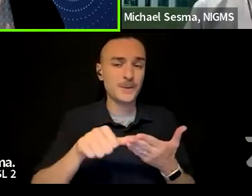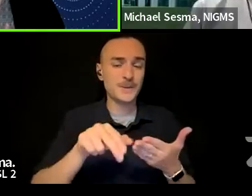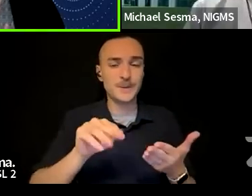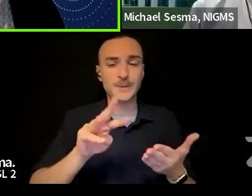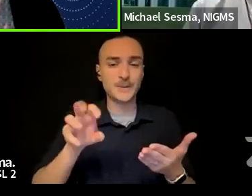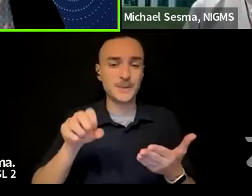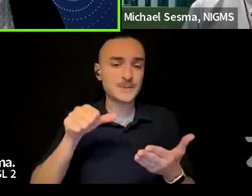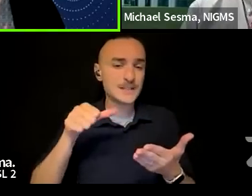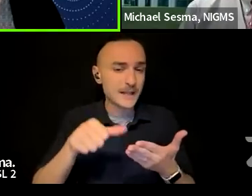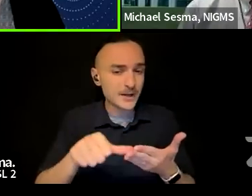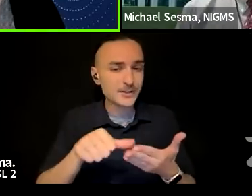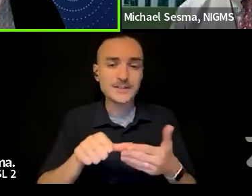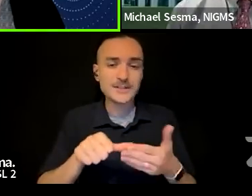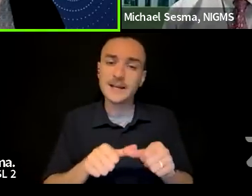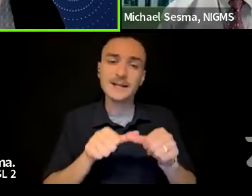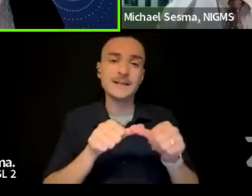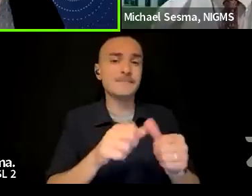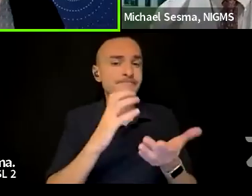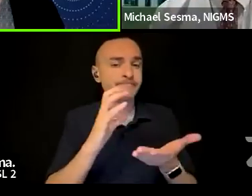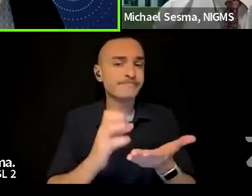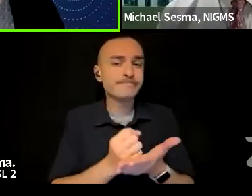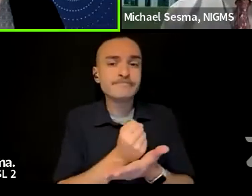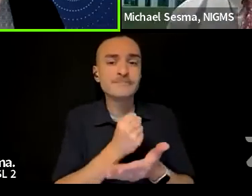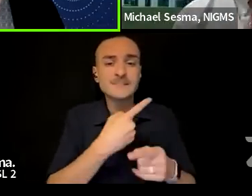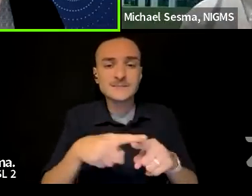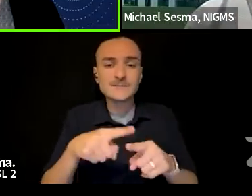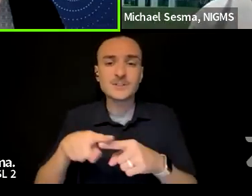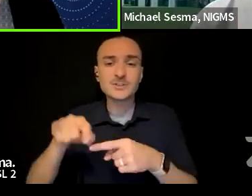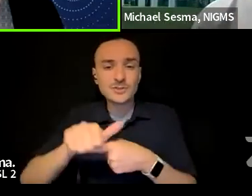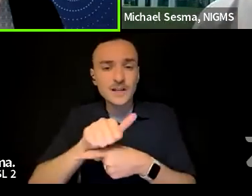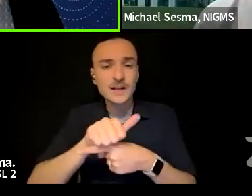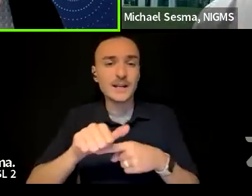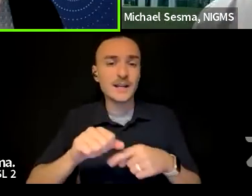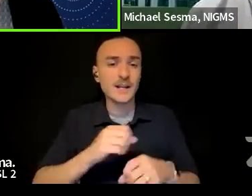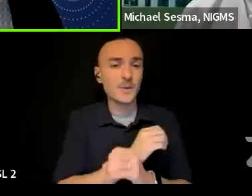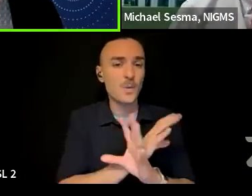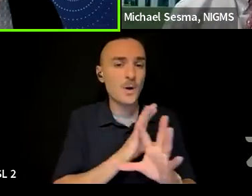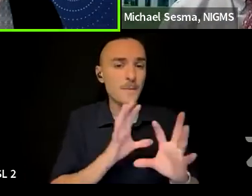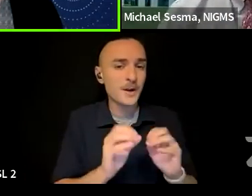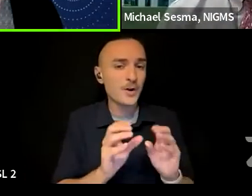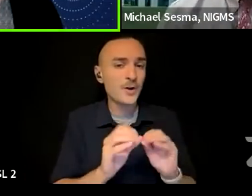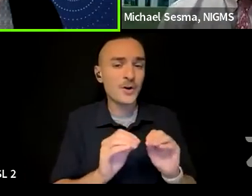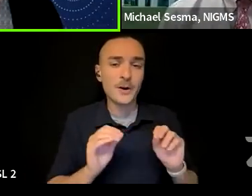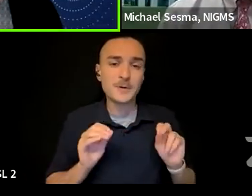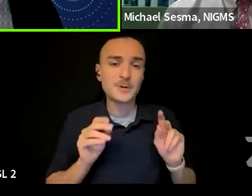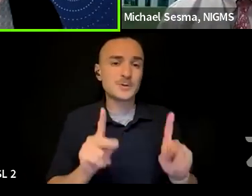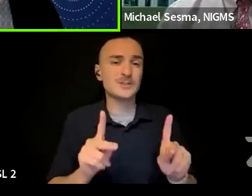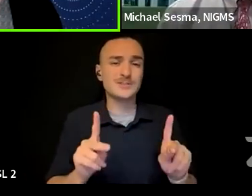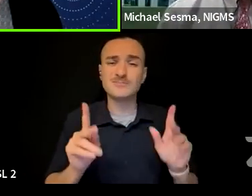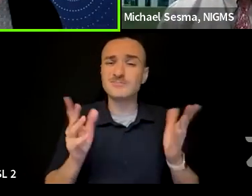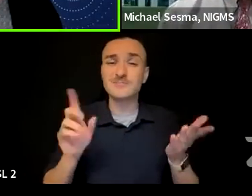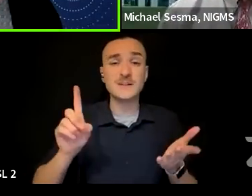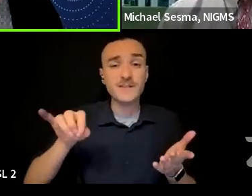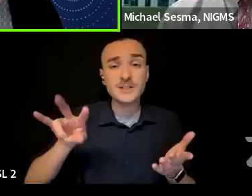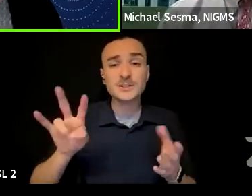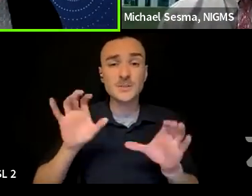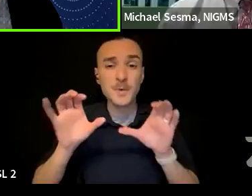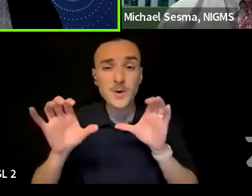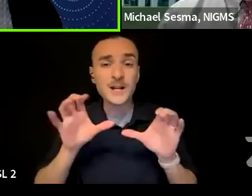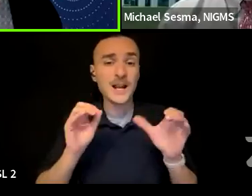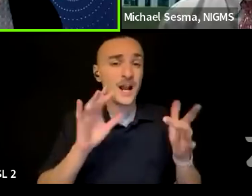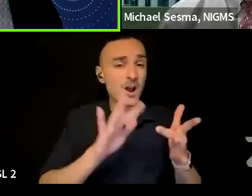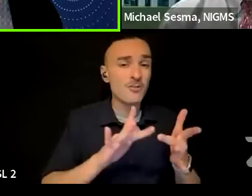advantage of the training and webinar opportunities that our amazing Division of Communications and Outreach helps